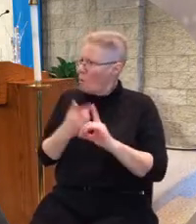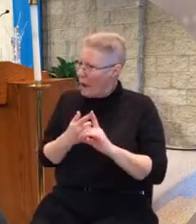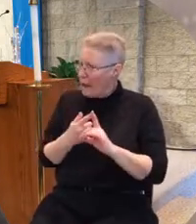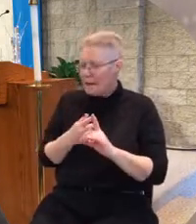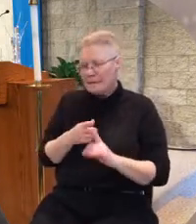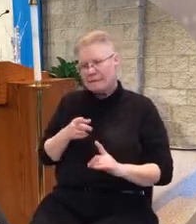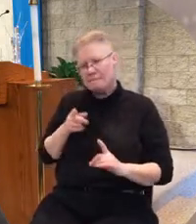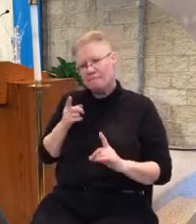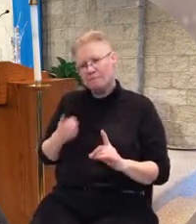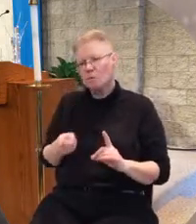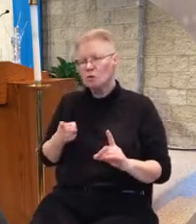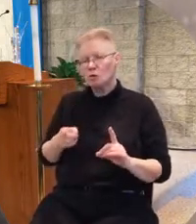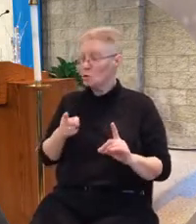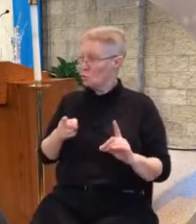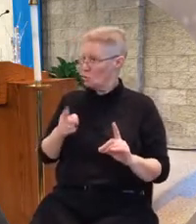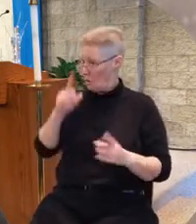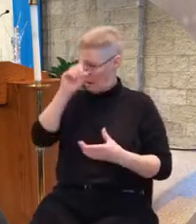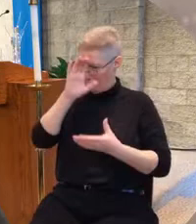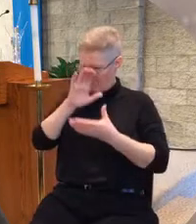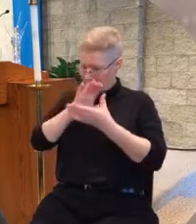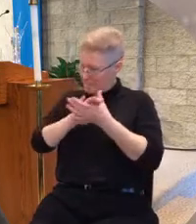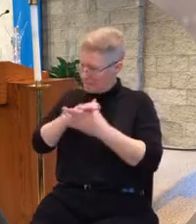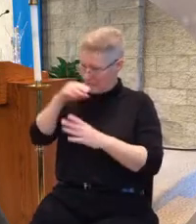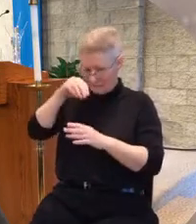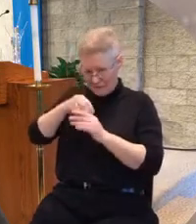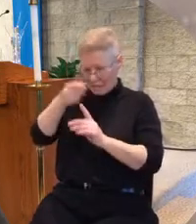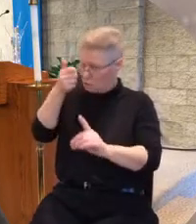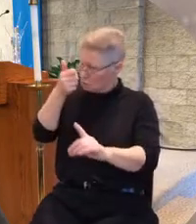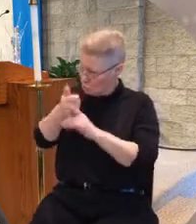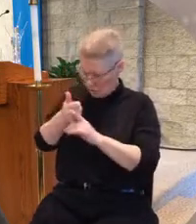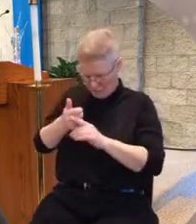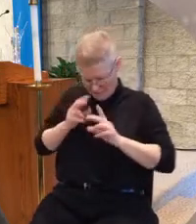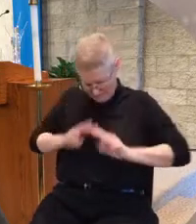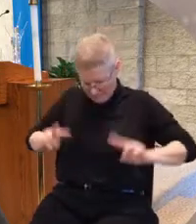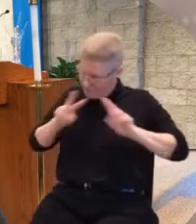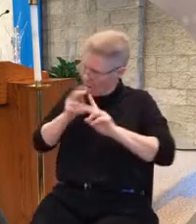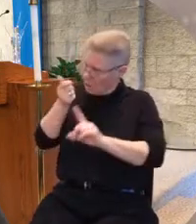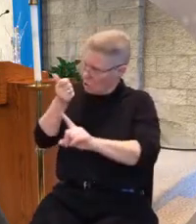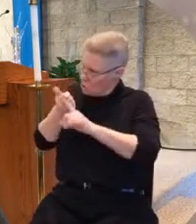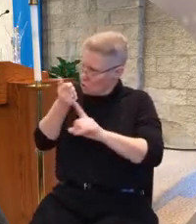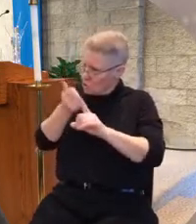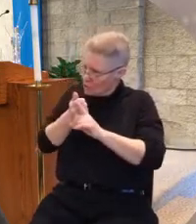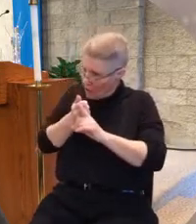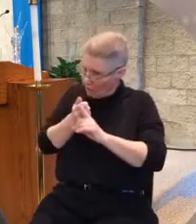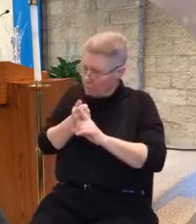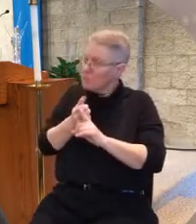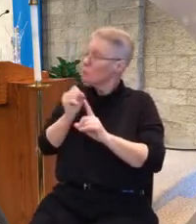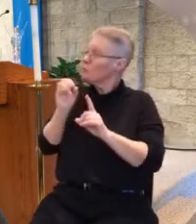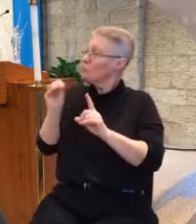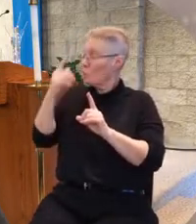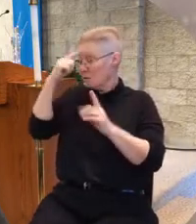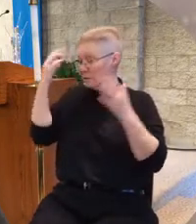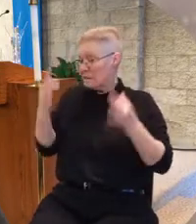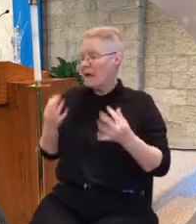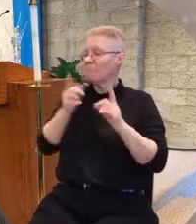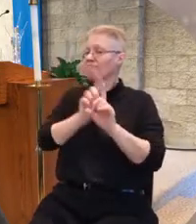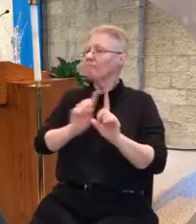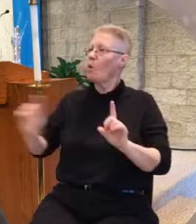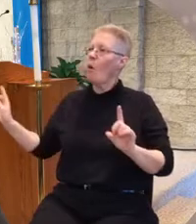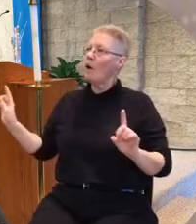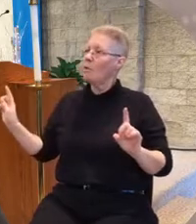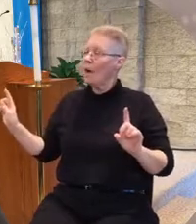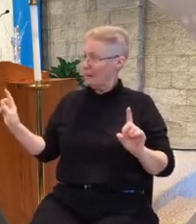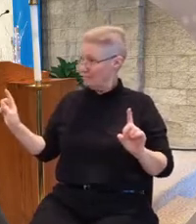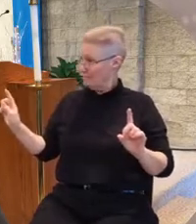of your self-value, when you walk away with nothing in the name of truth, in the nature of God, in the nature of your wholeness and